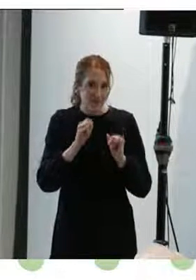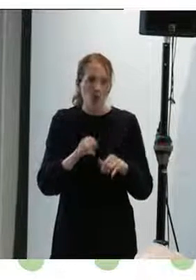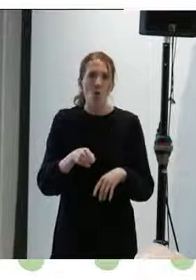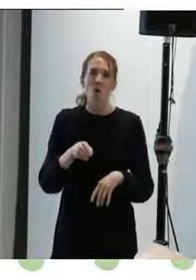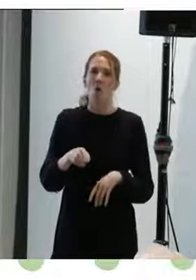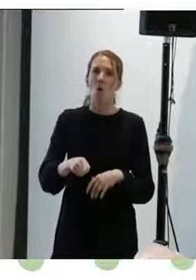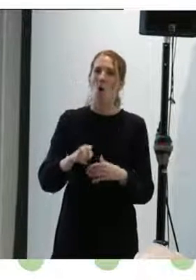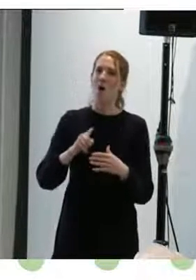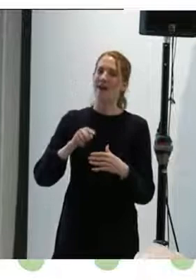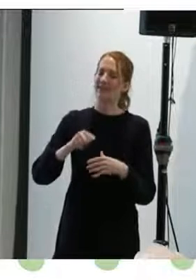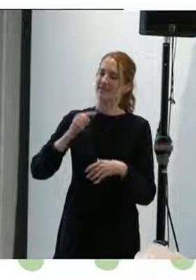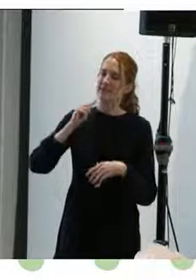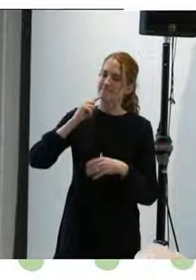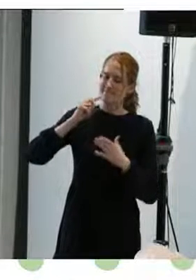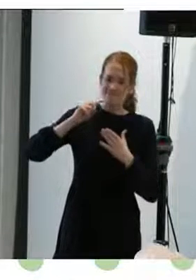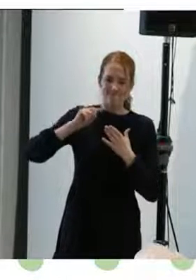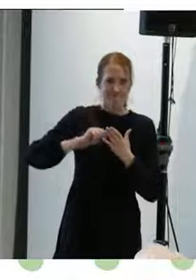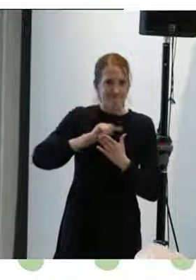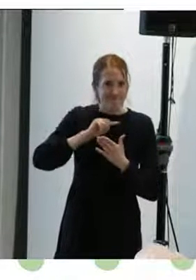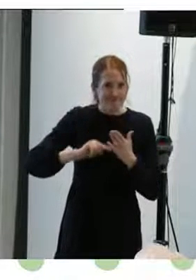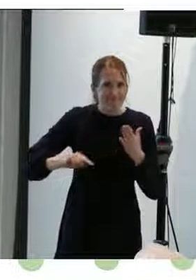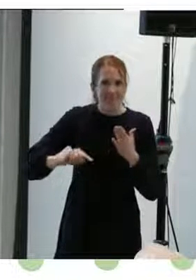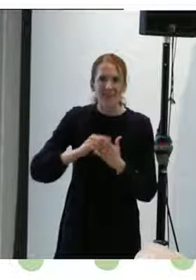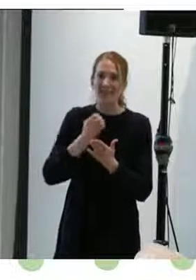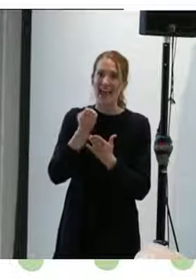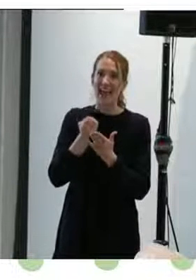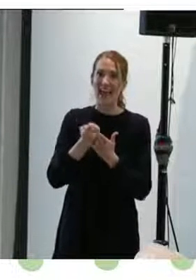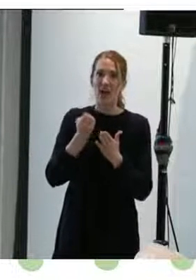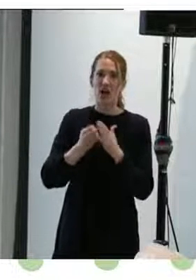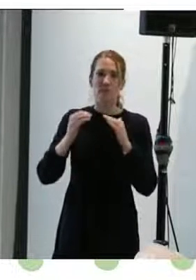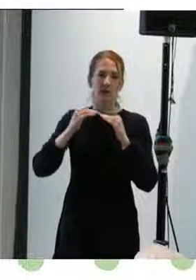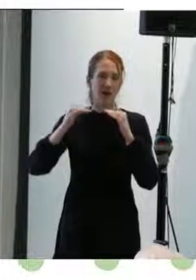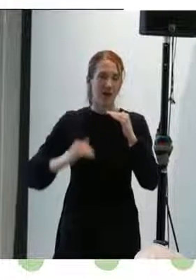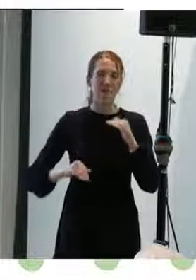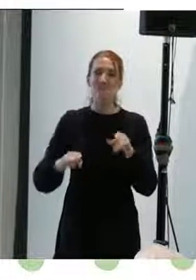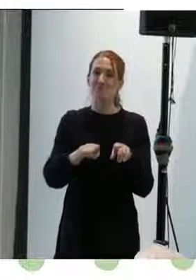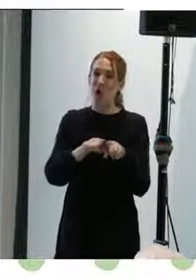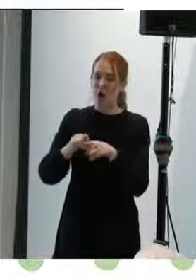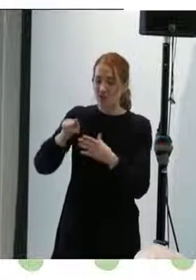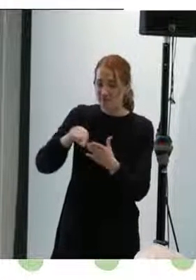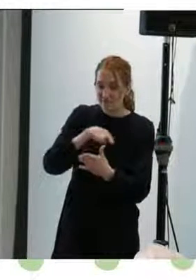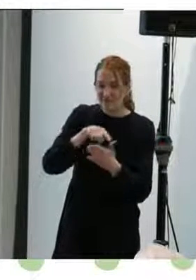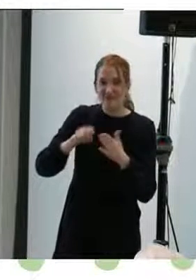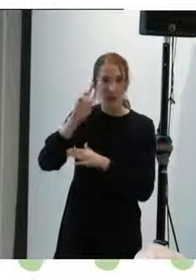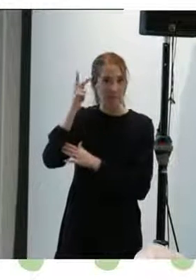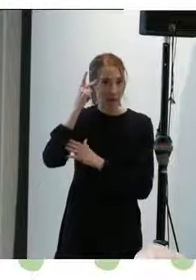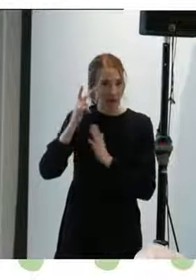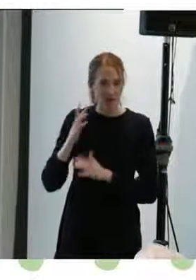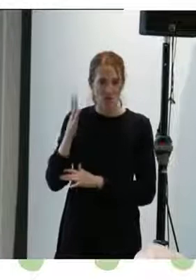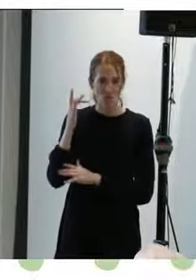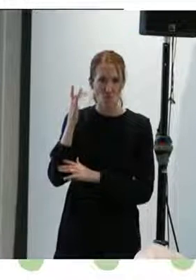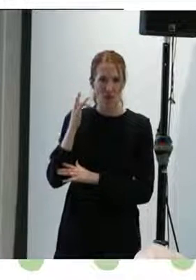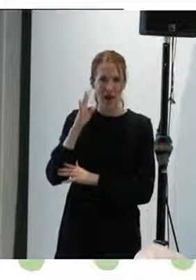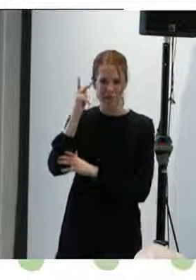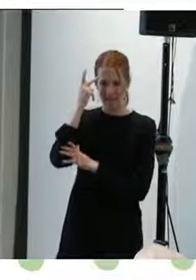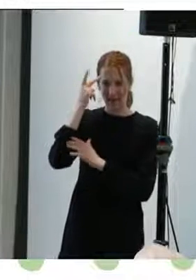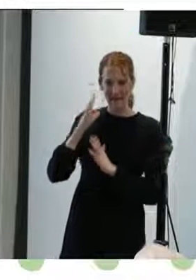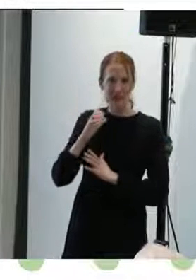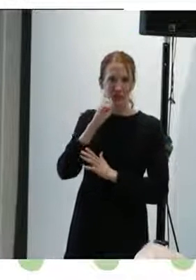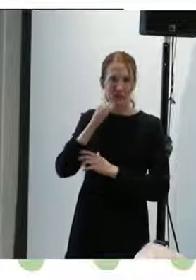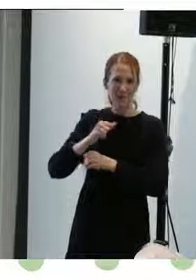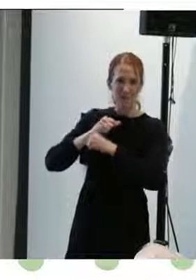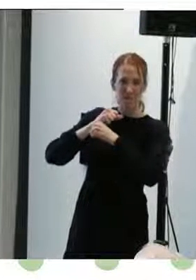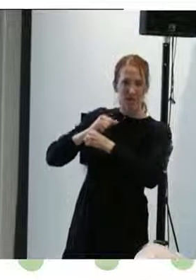of growing economic inequality and fiercely critical of politicians who have failed to protect them from poverty, exploitation, and